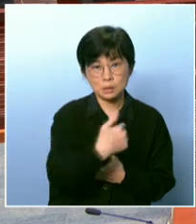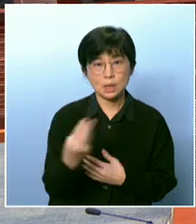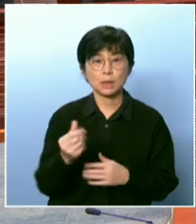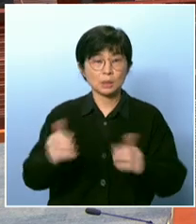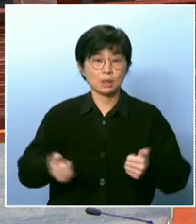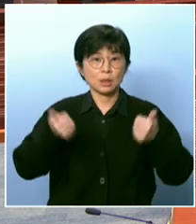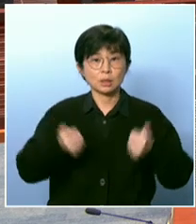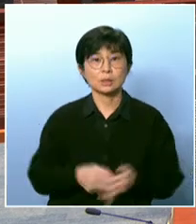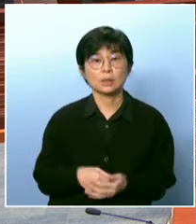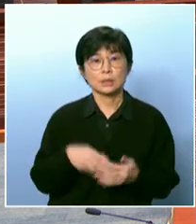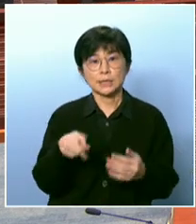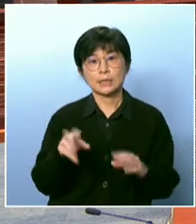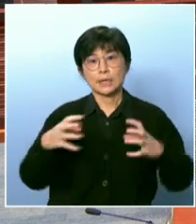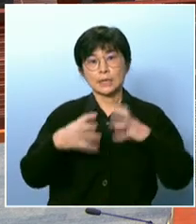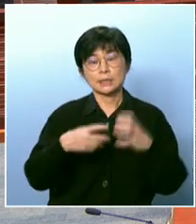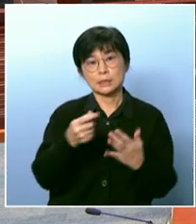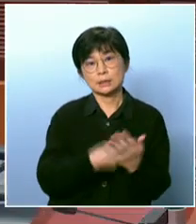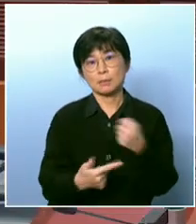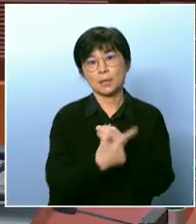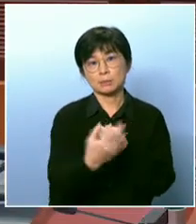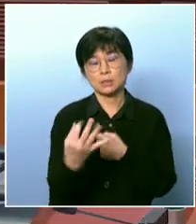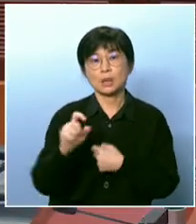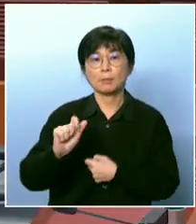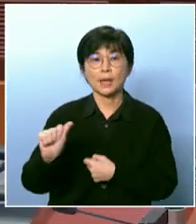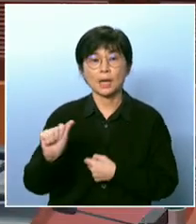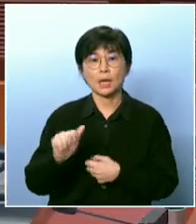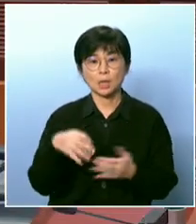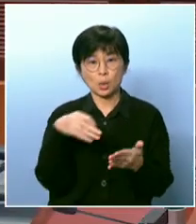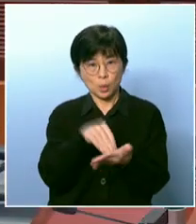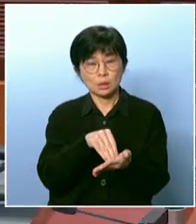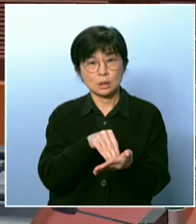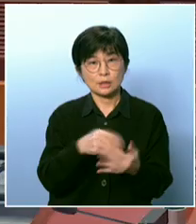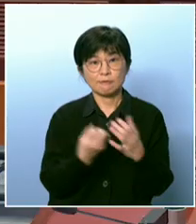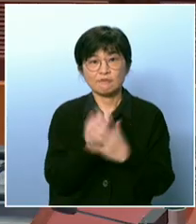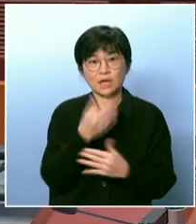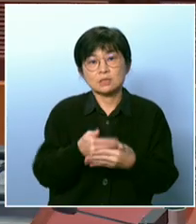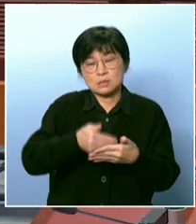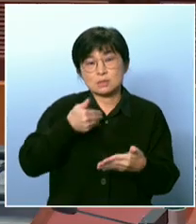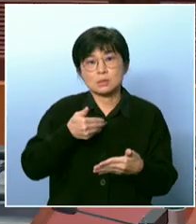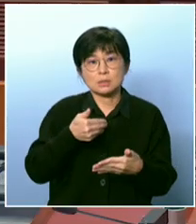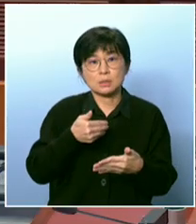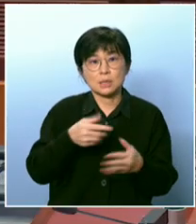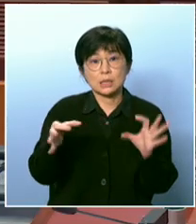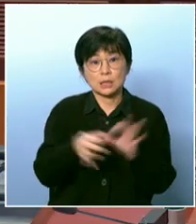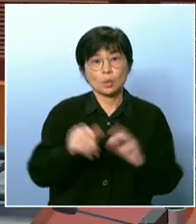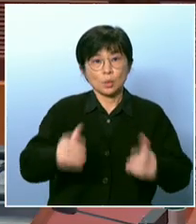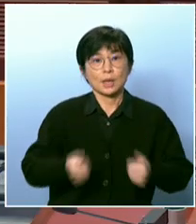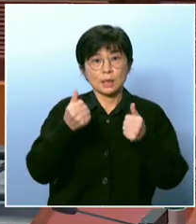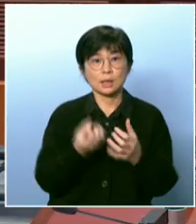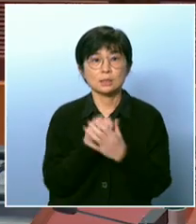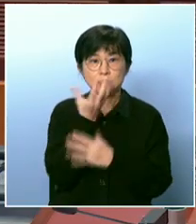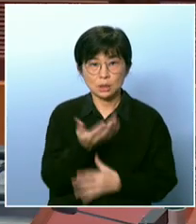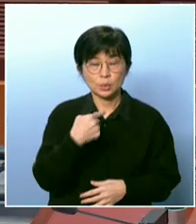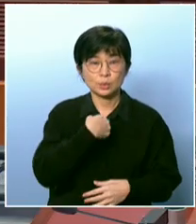also remind members that in accordance with Rule 83A of the Rules of Procedure, members should disclose the nature of any